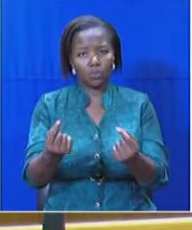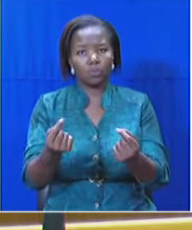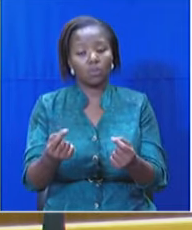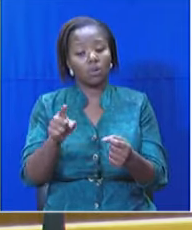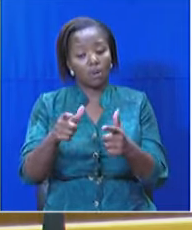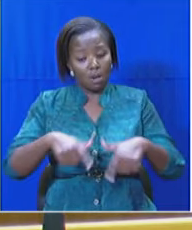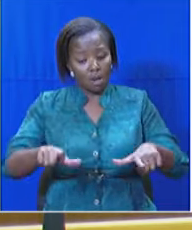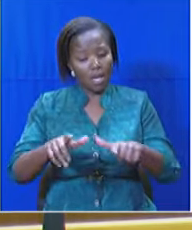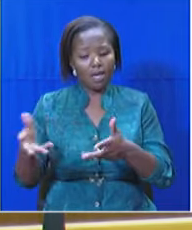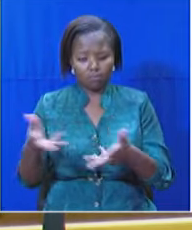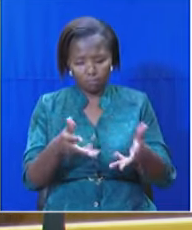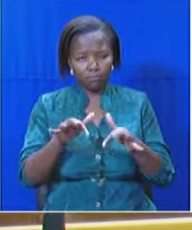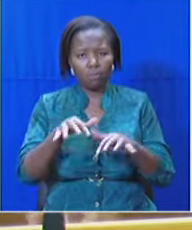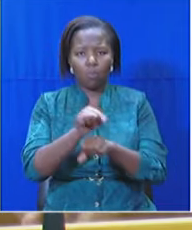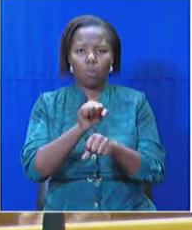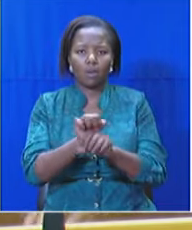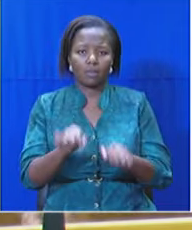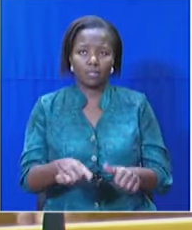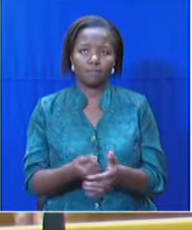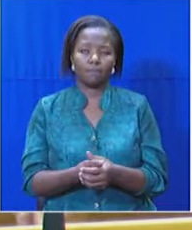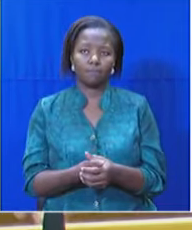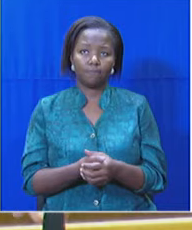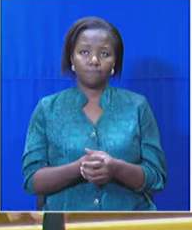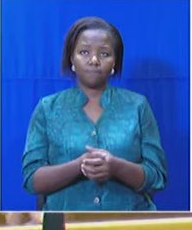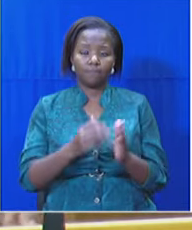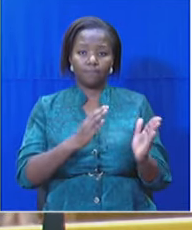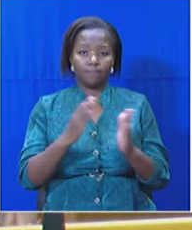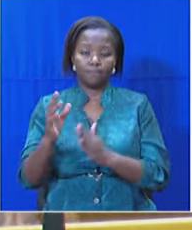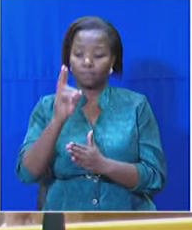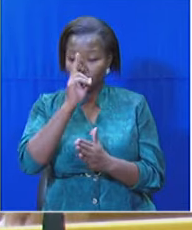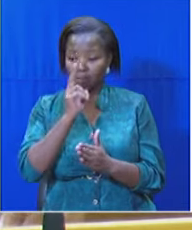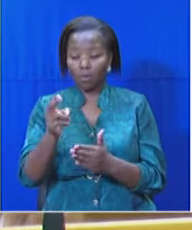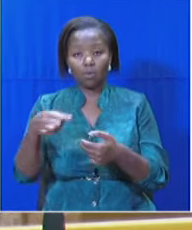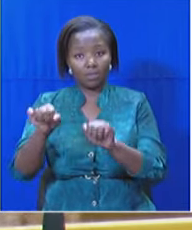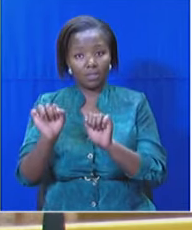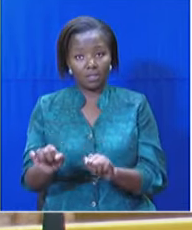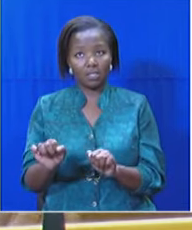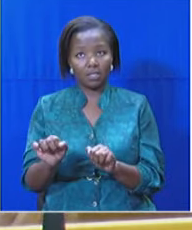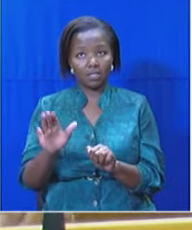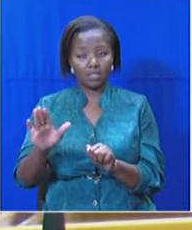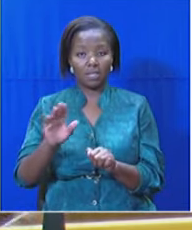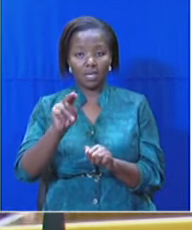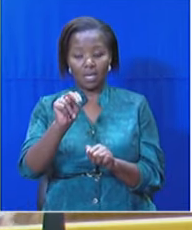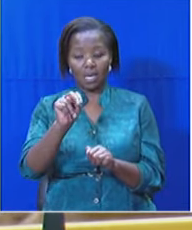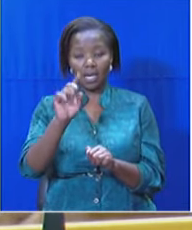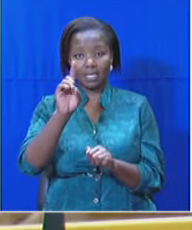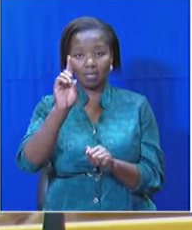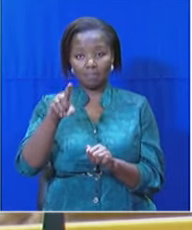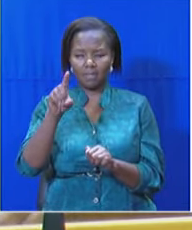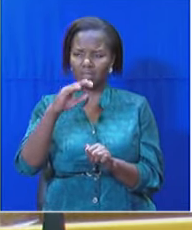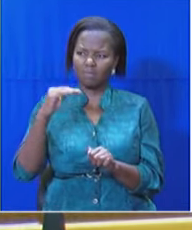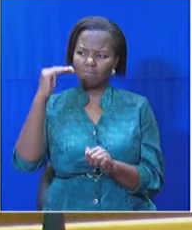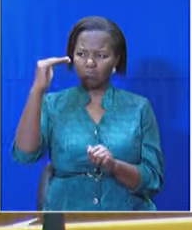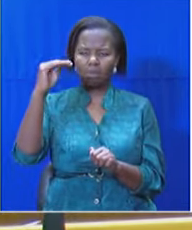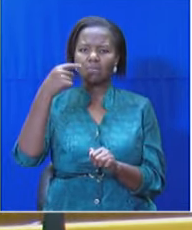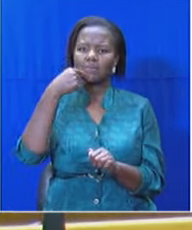be occupied. Honorable Chair, one of the pillars of the NDP is to mobilize South